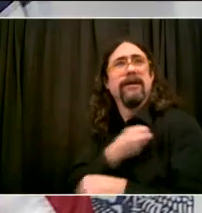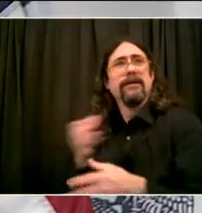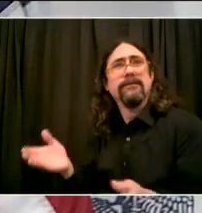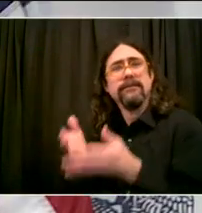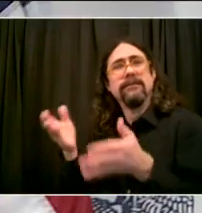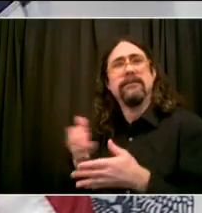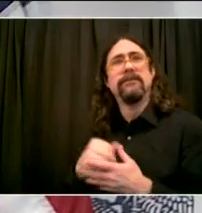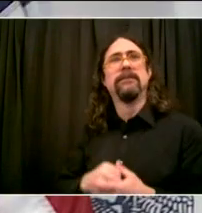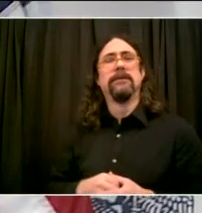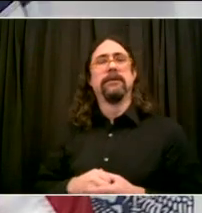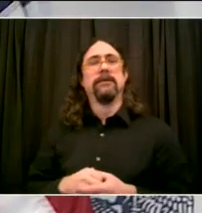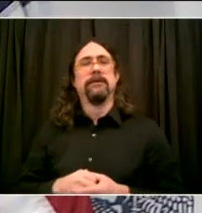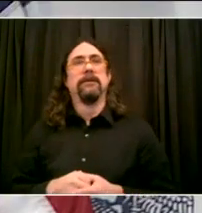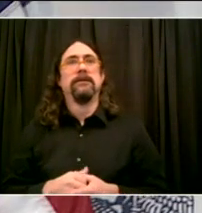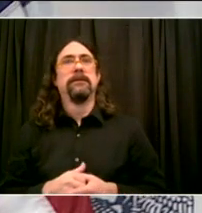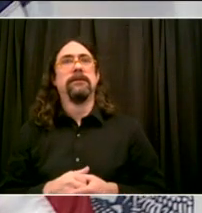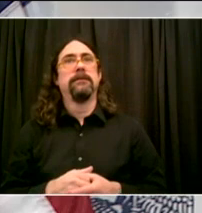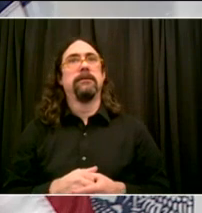Okay.